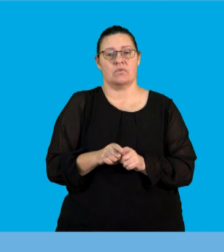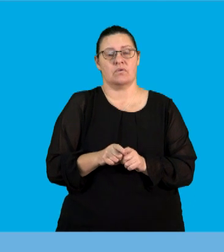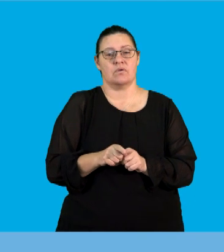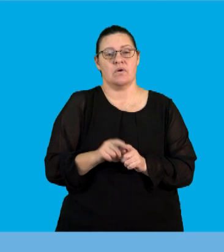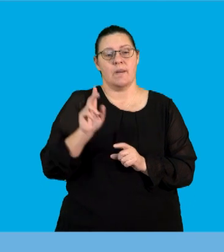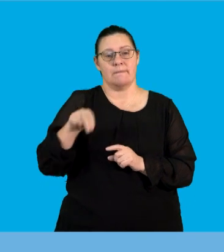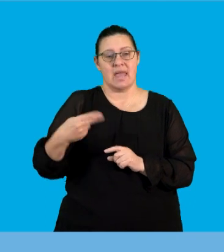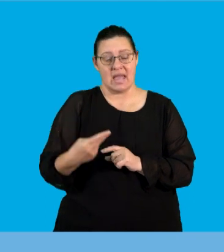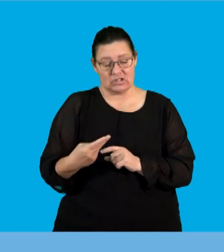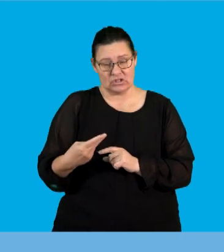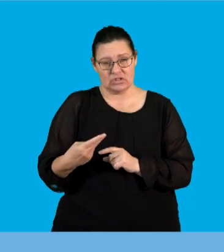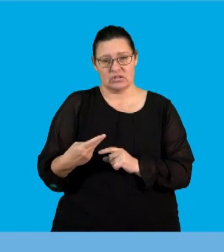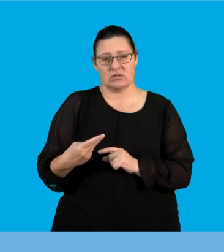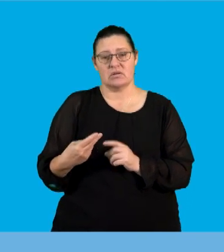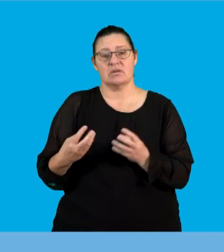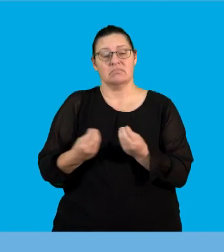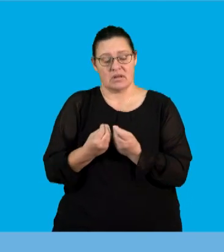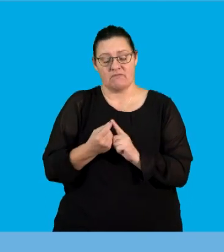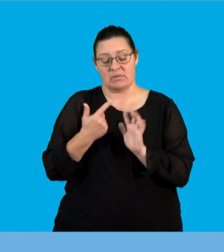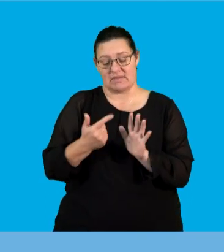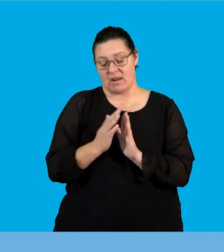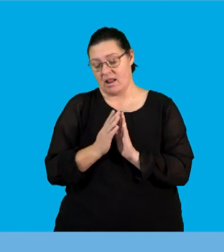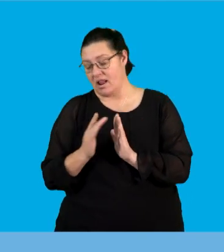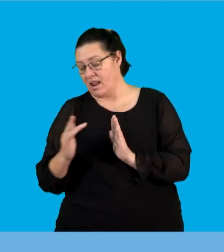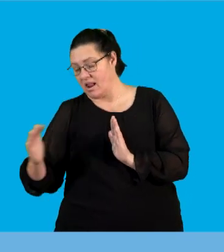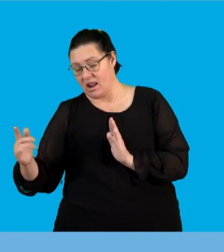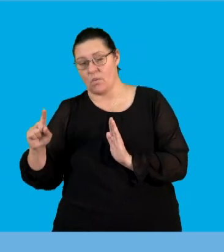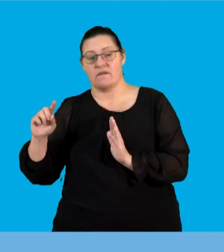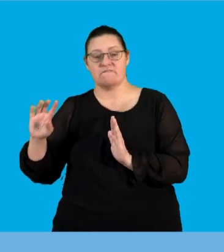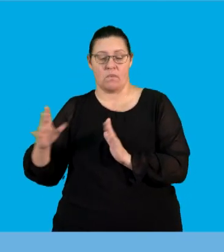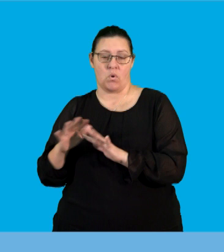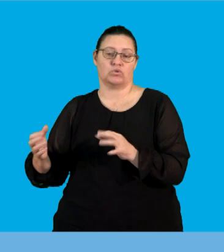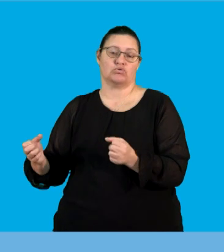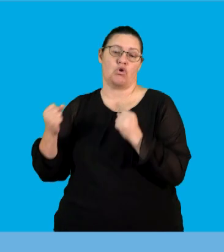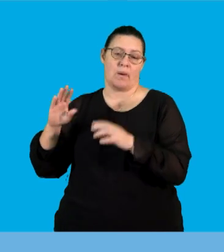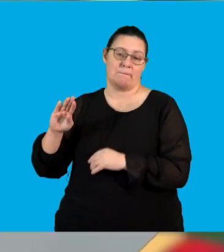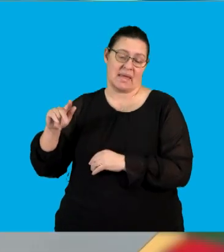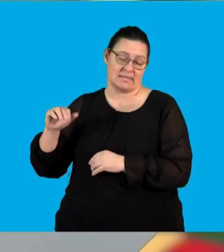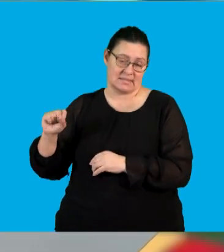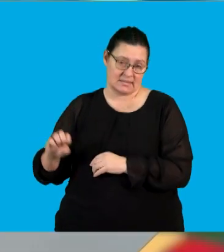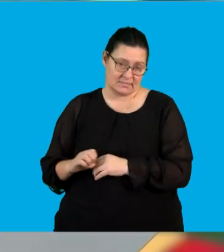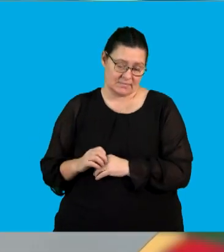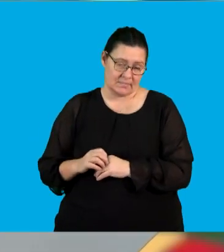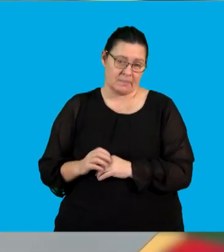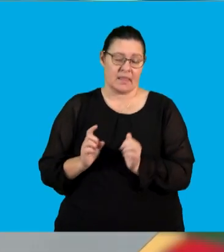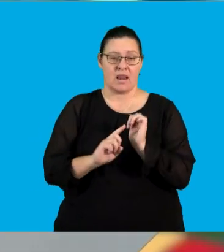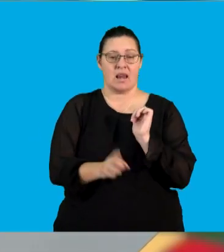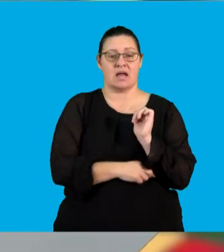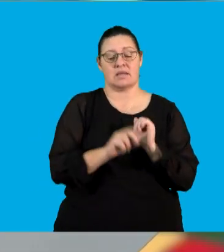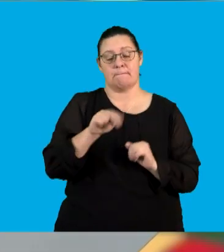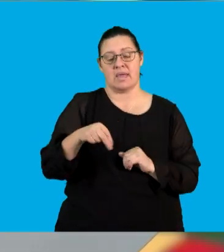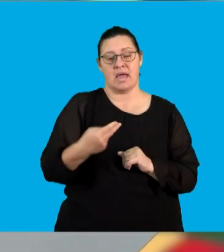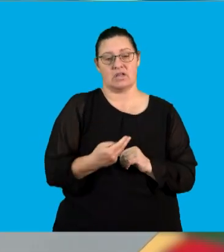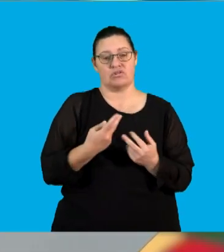that the pH of the substance, as you're moving away from 7 towards 14, the stronger the base becomes. And then